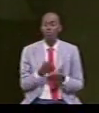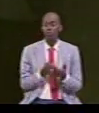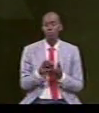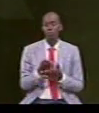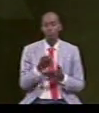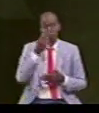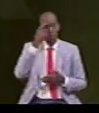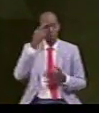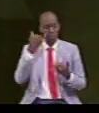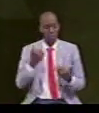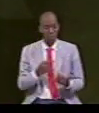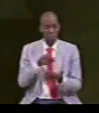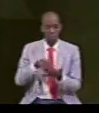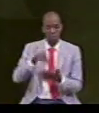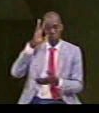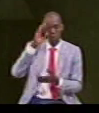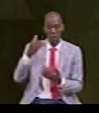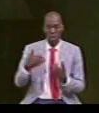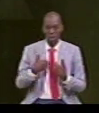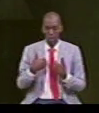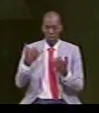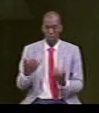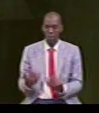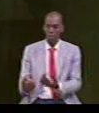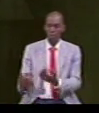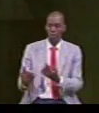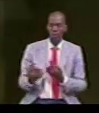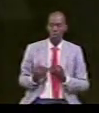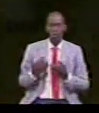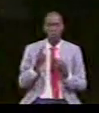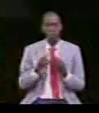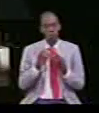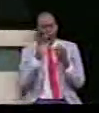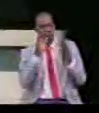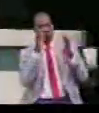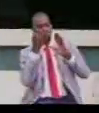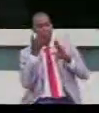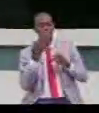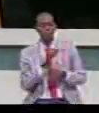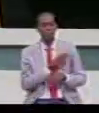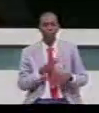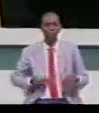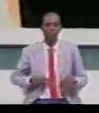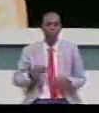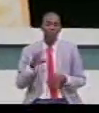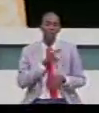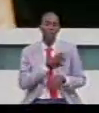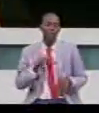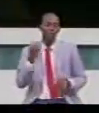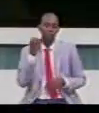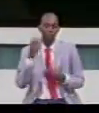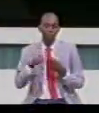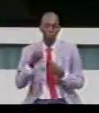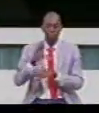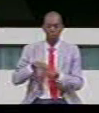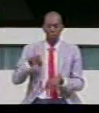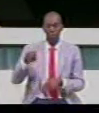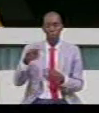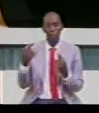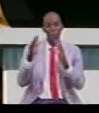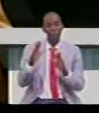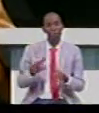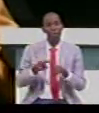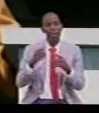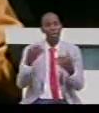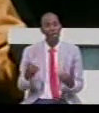now come to the presence of Christ, instead of calling him sinner, he called him son.